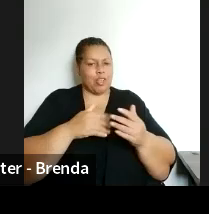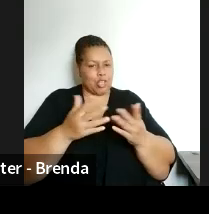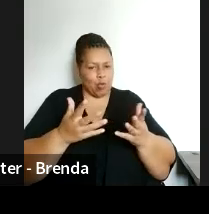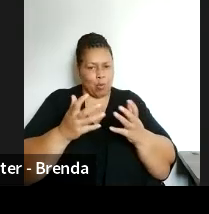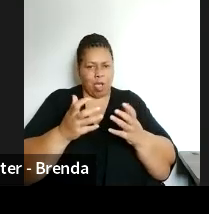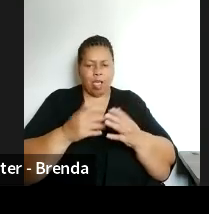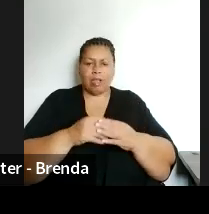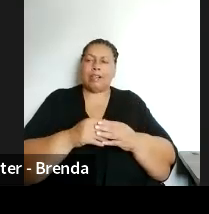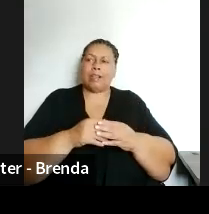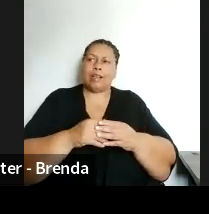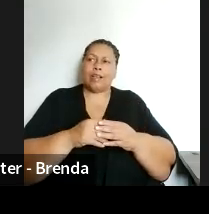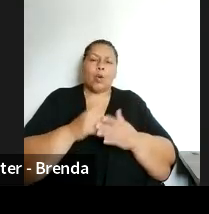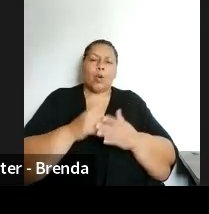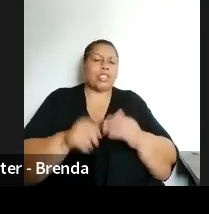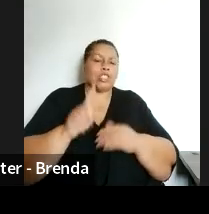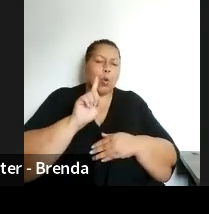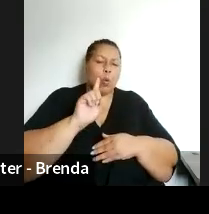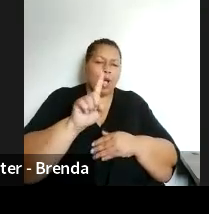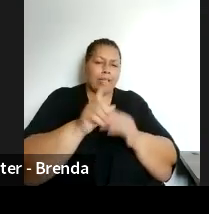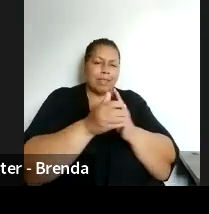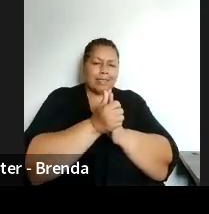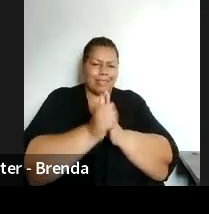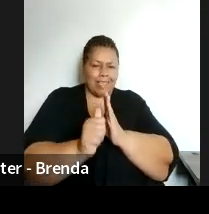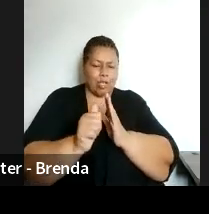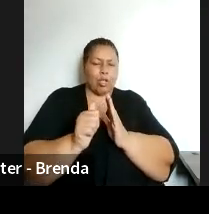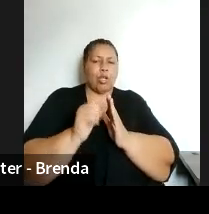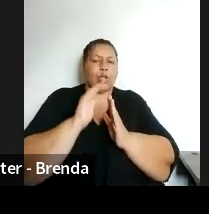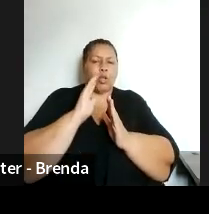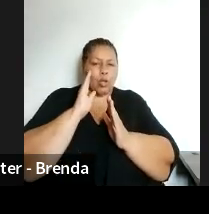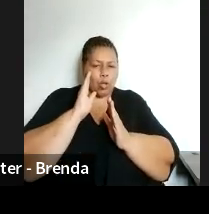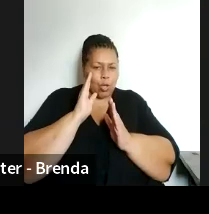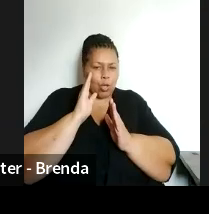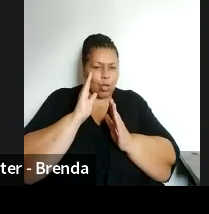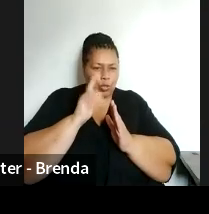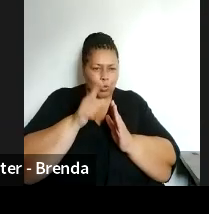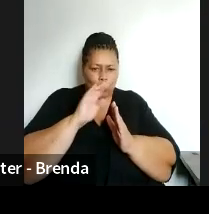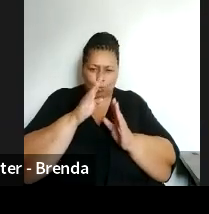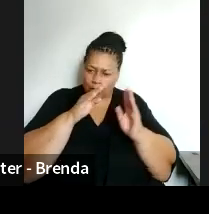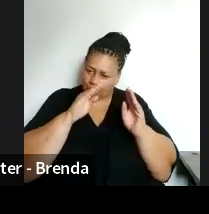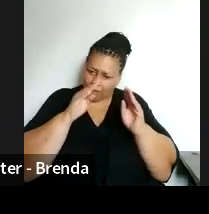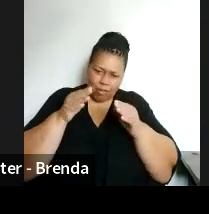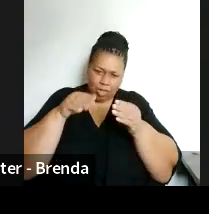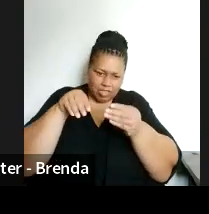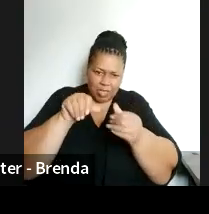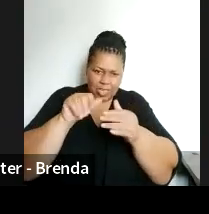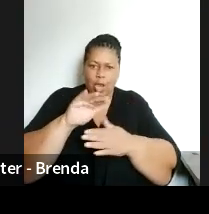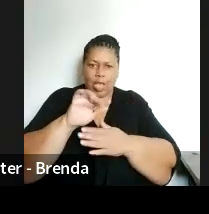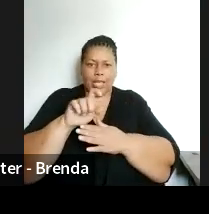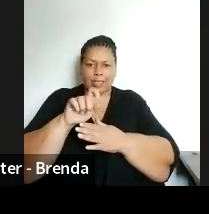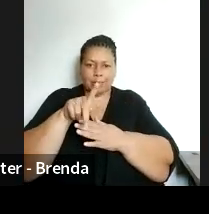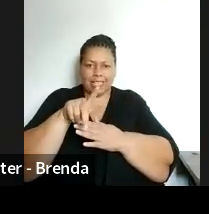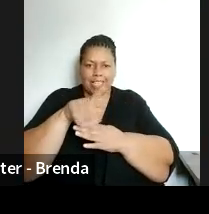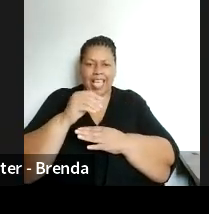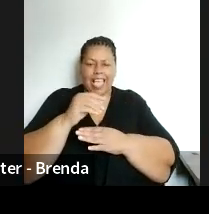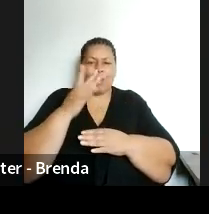What's one skill would you put those XP into, and why? To become a